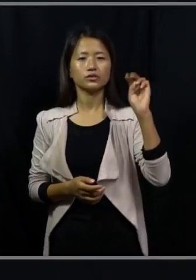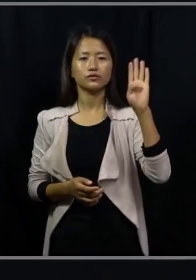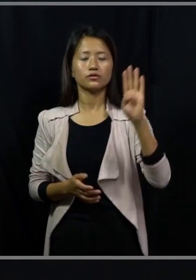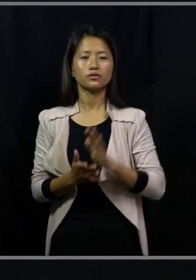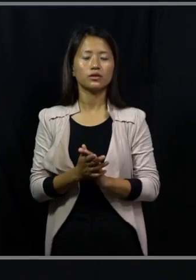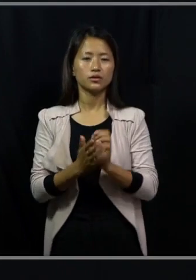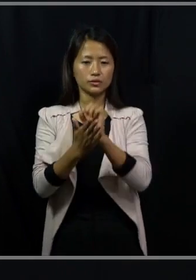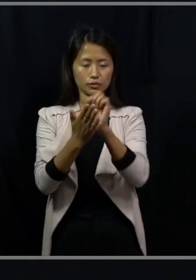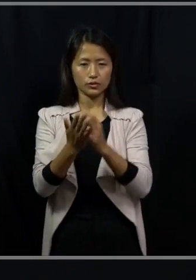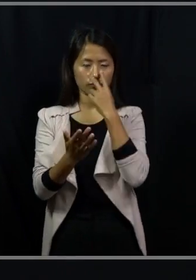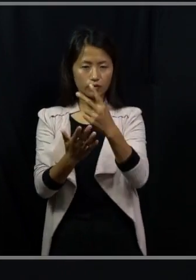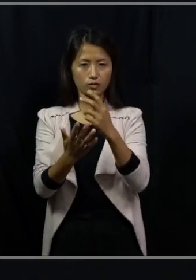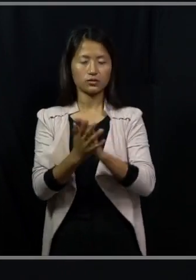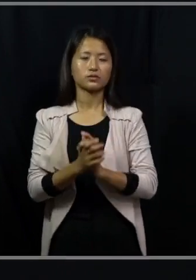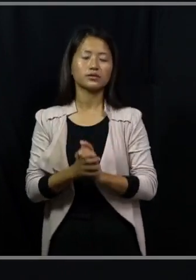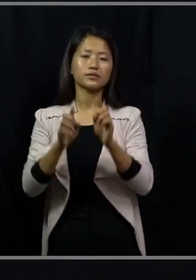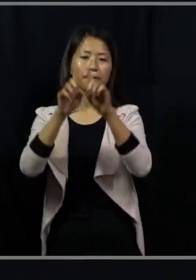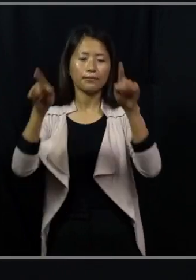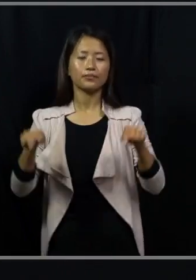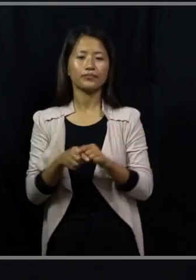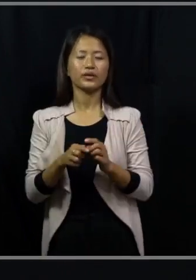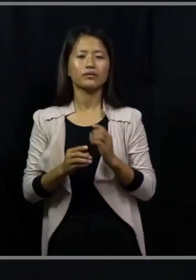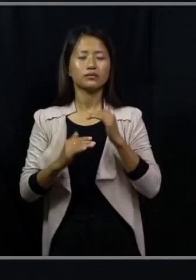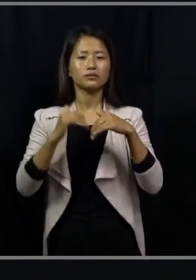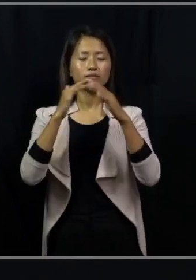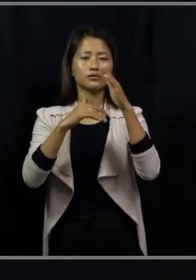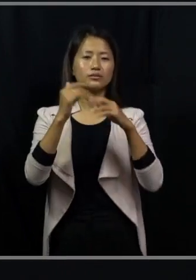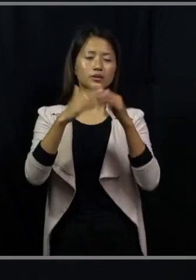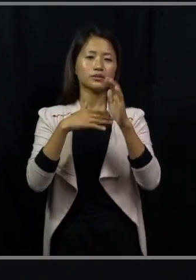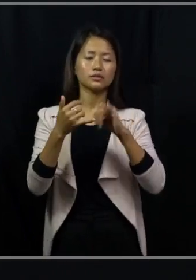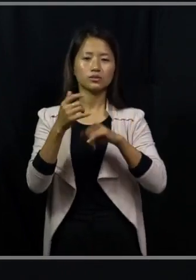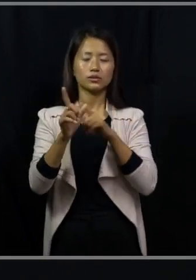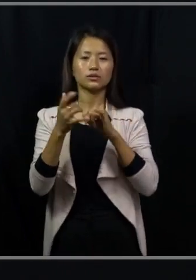picture sign, and so they also failed to develop a system